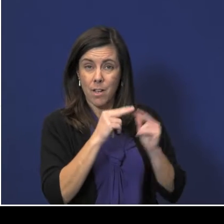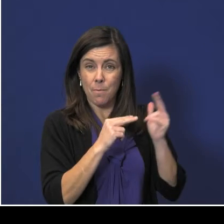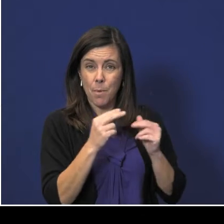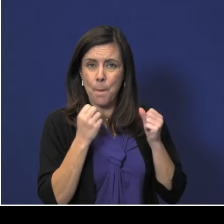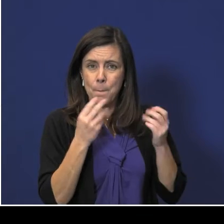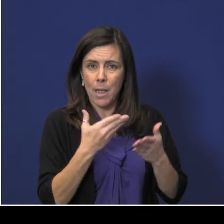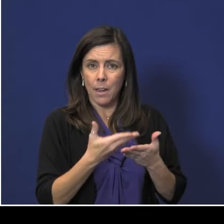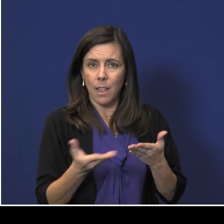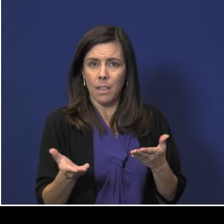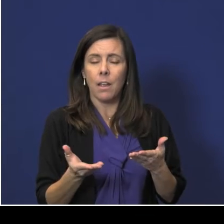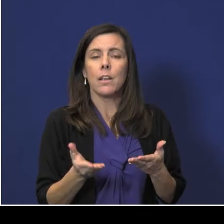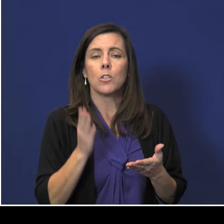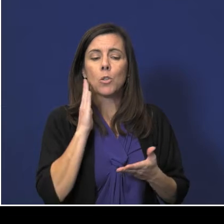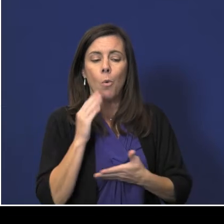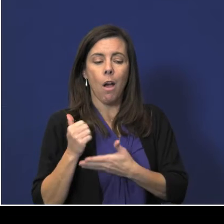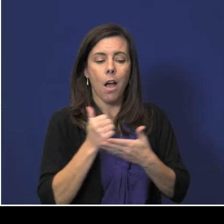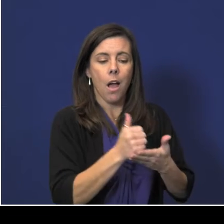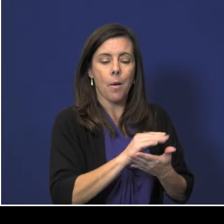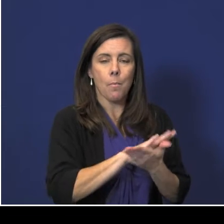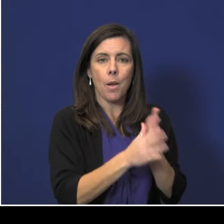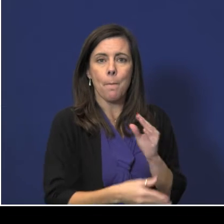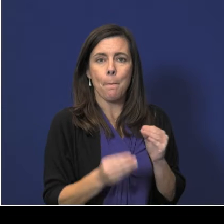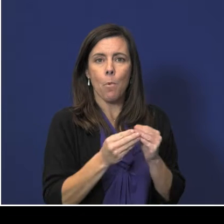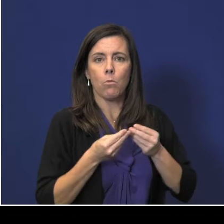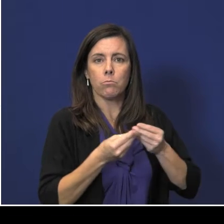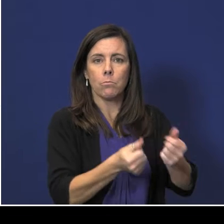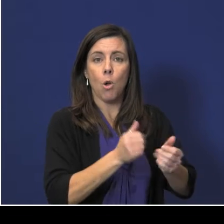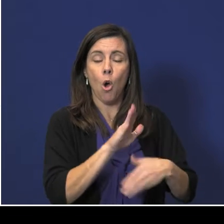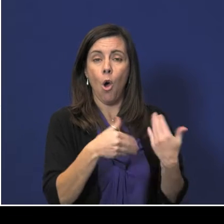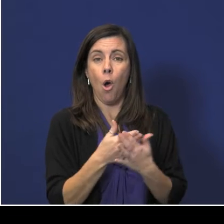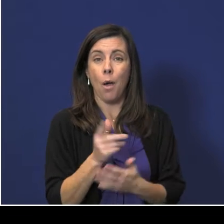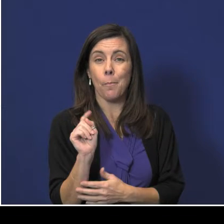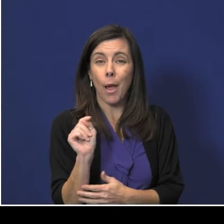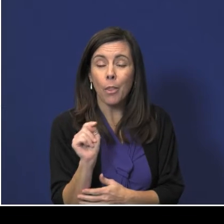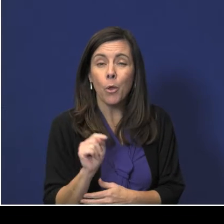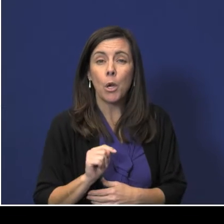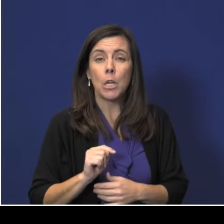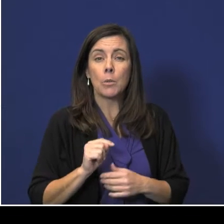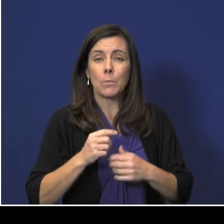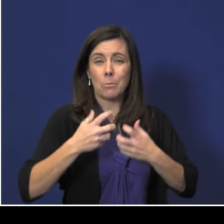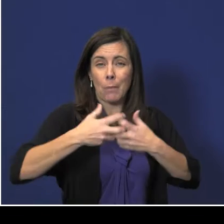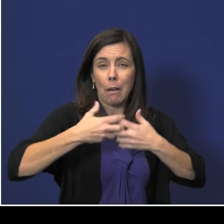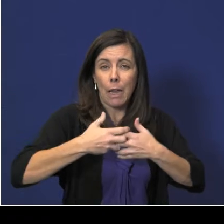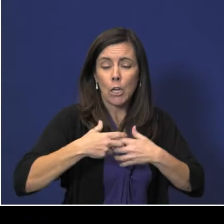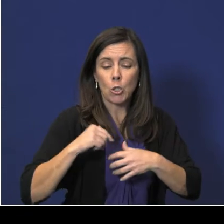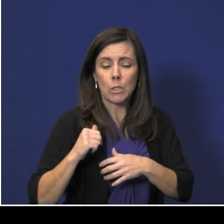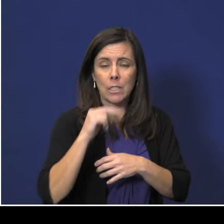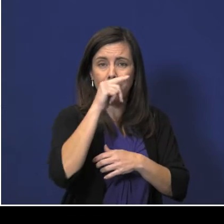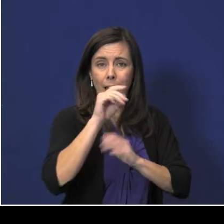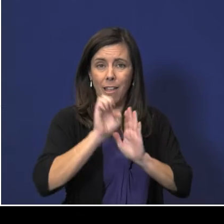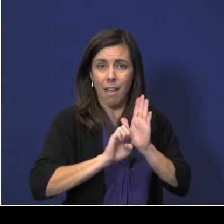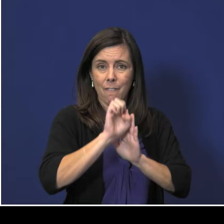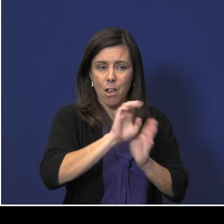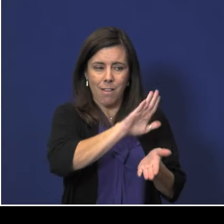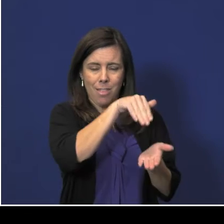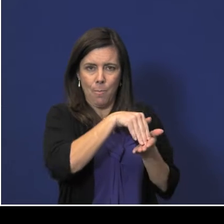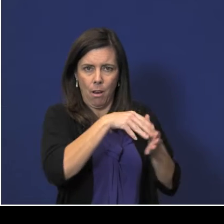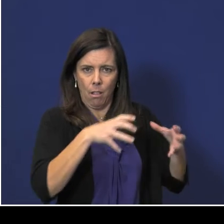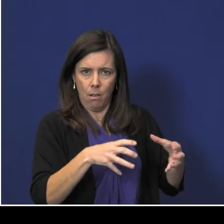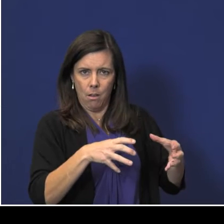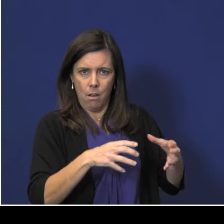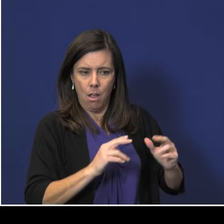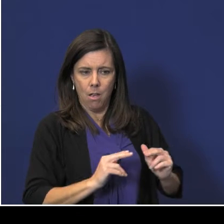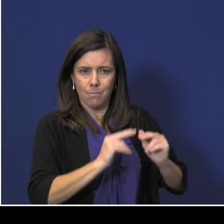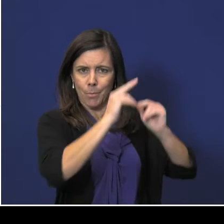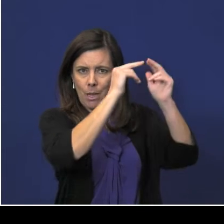actually make it more efficient. For example, all the restrooms and the mechanical and the stairs and elevators, they're all in the central core. So if you've been obviously to any office